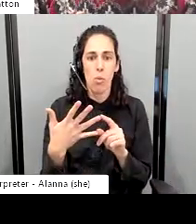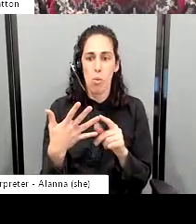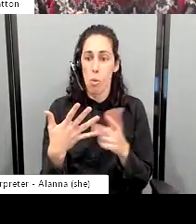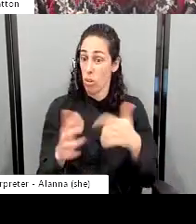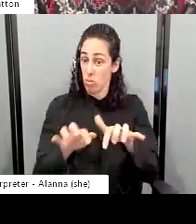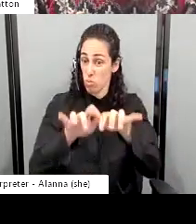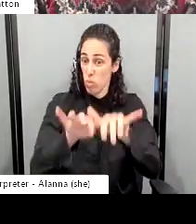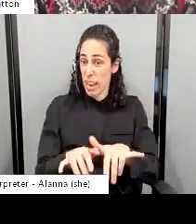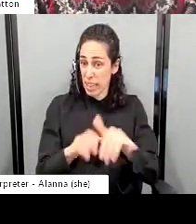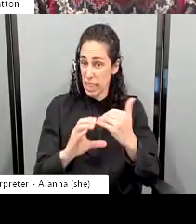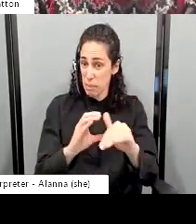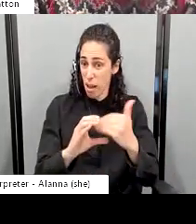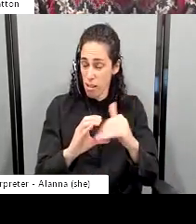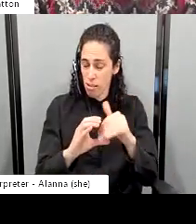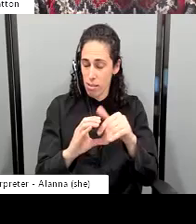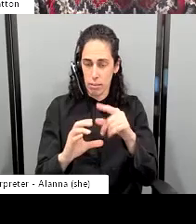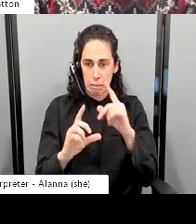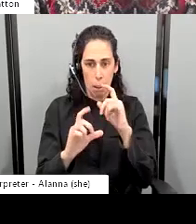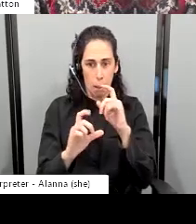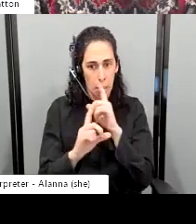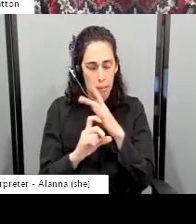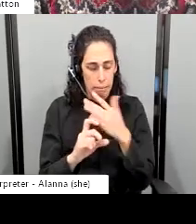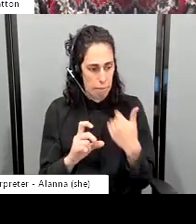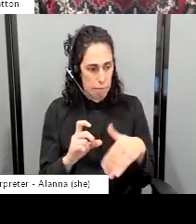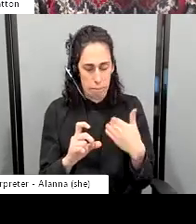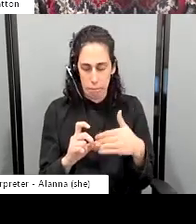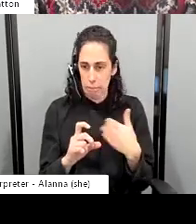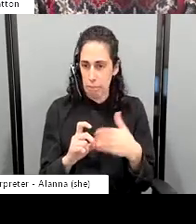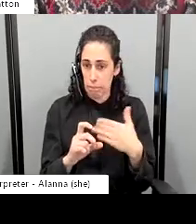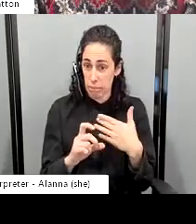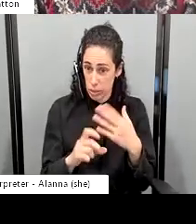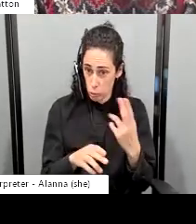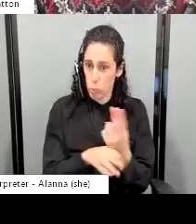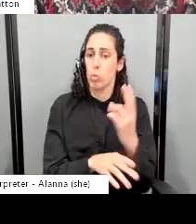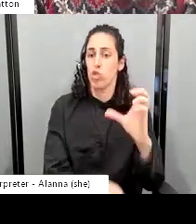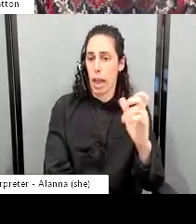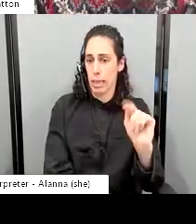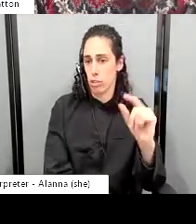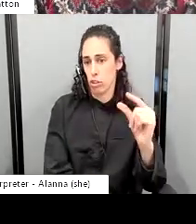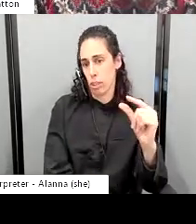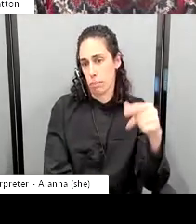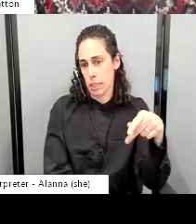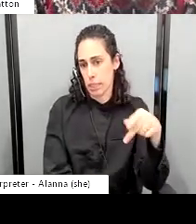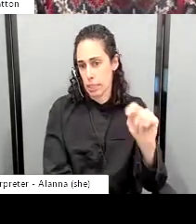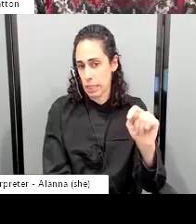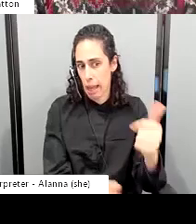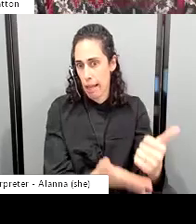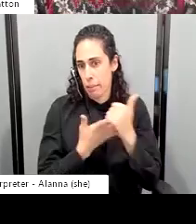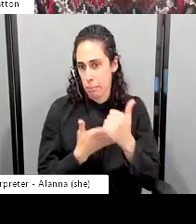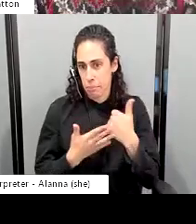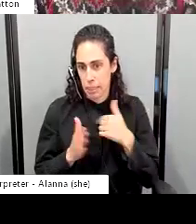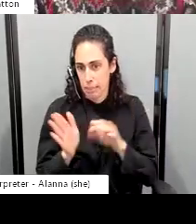Googling something is it can create. You could not, Google say, write me an email to tell my boss why I don't want to work there anymore.